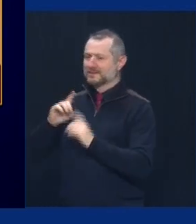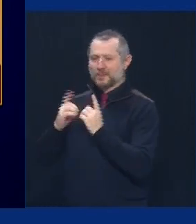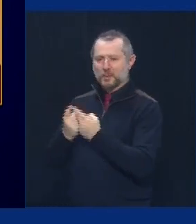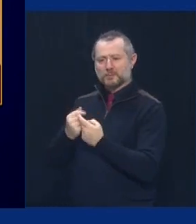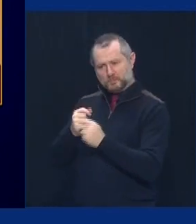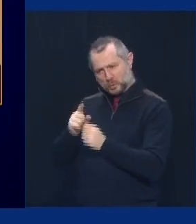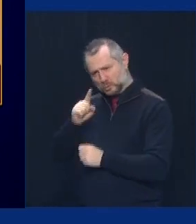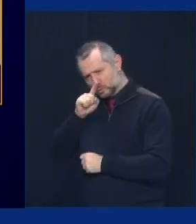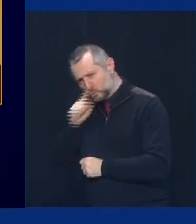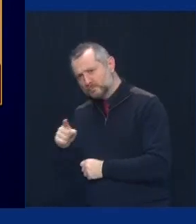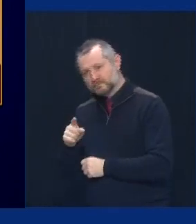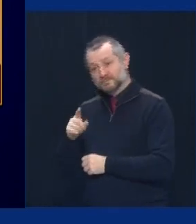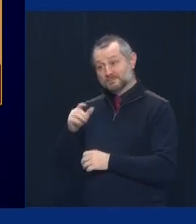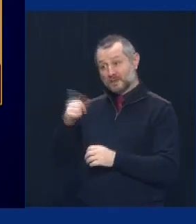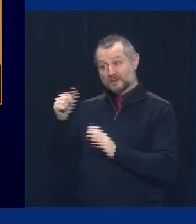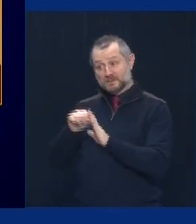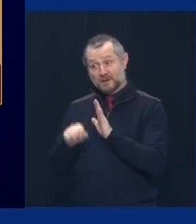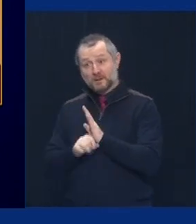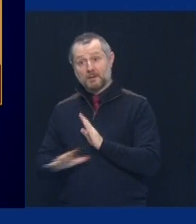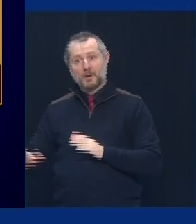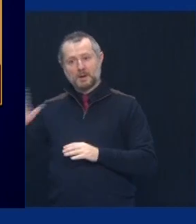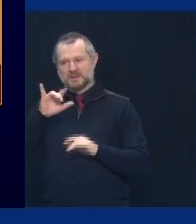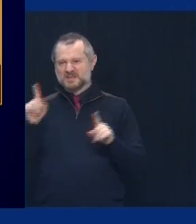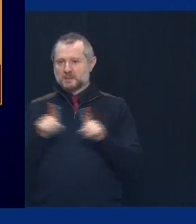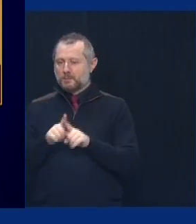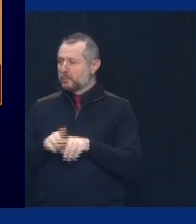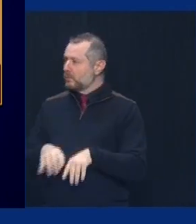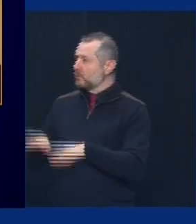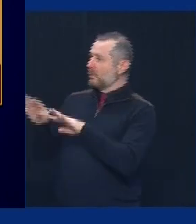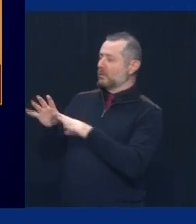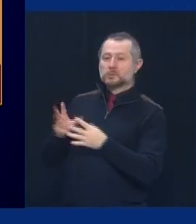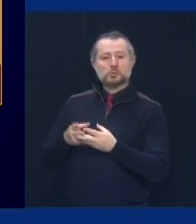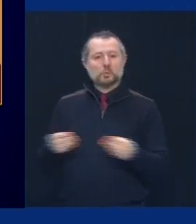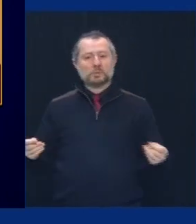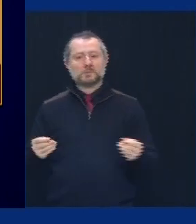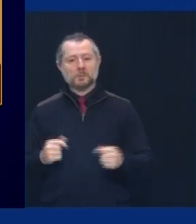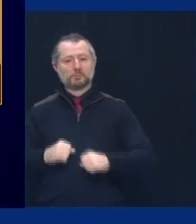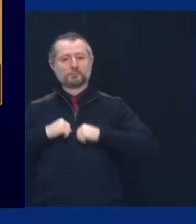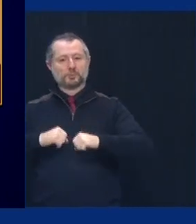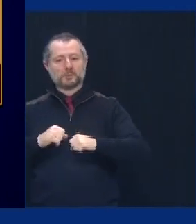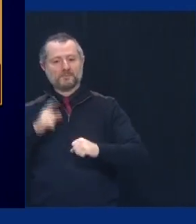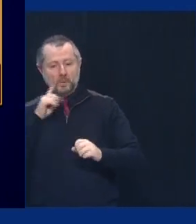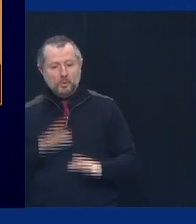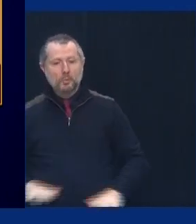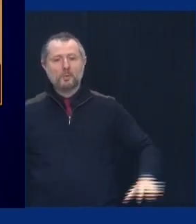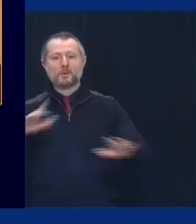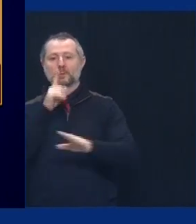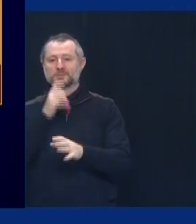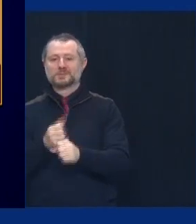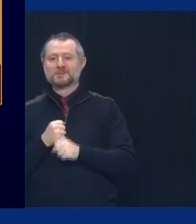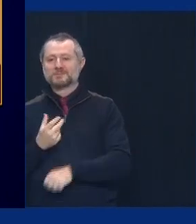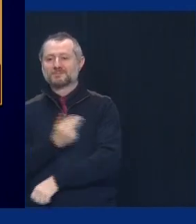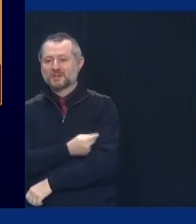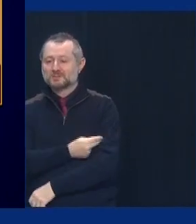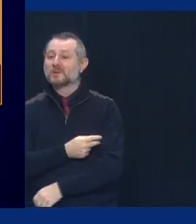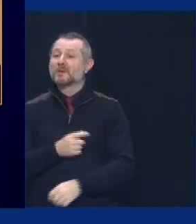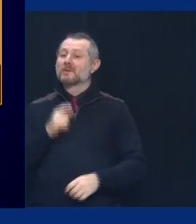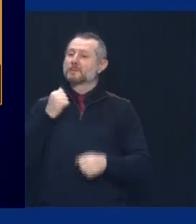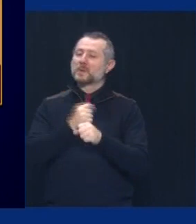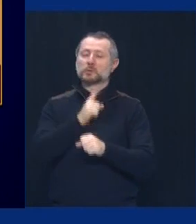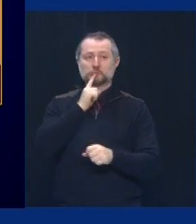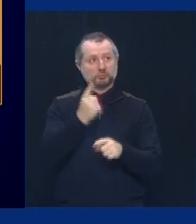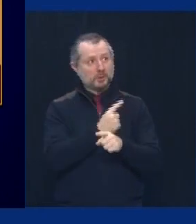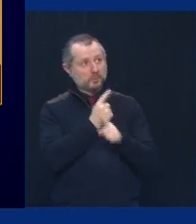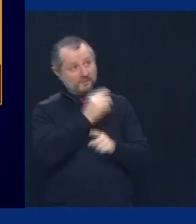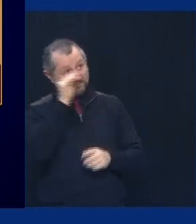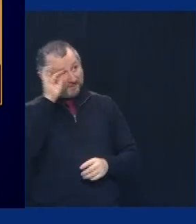other state achieves the same solution and protection. So finally, there must be adequate federal funding to implement